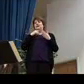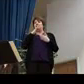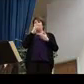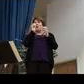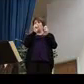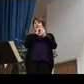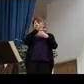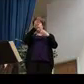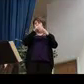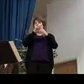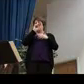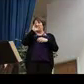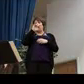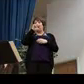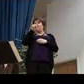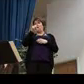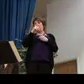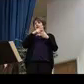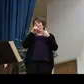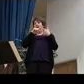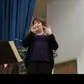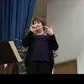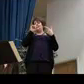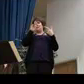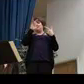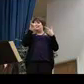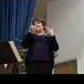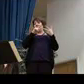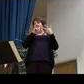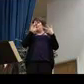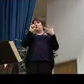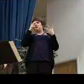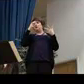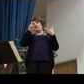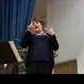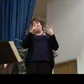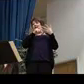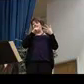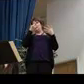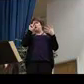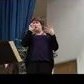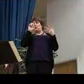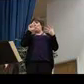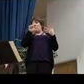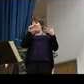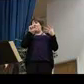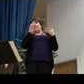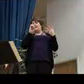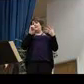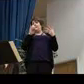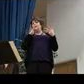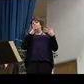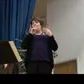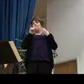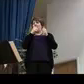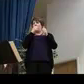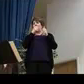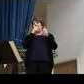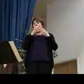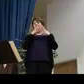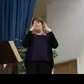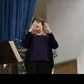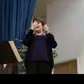Stacy, Shad, and Noel, spoke about how each of the faculty and staff do all they can to